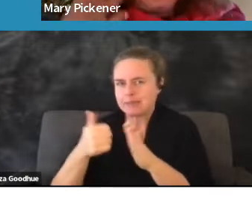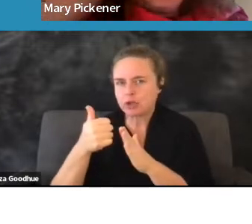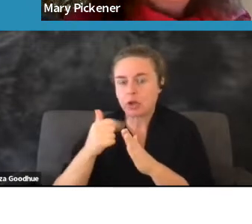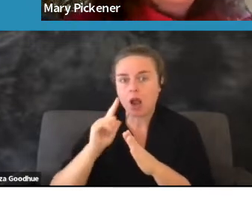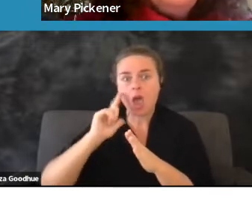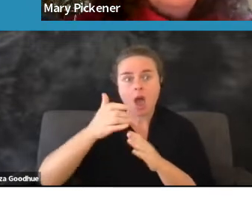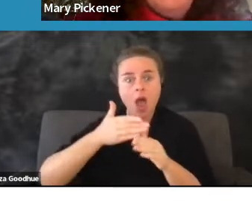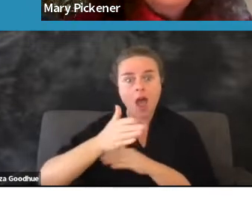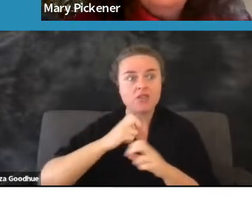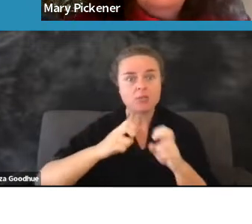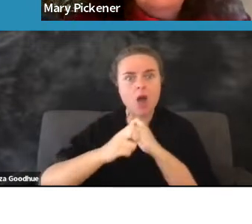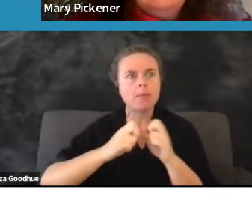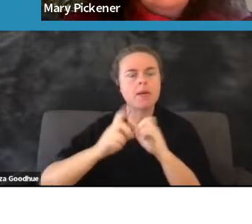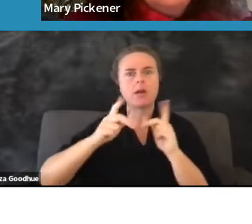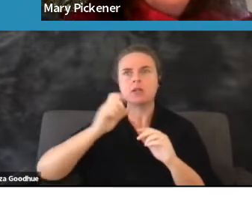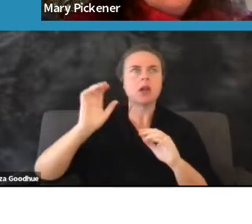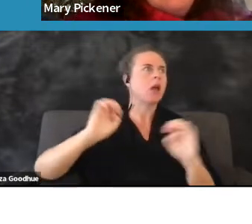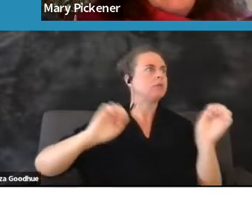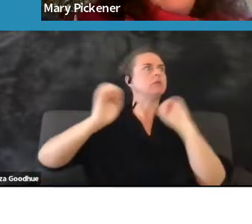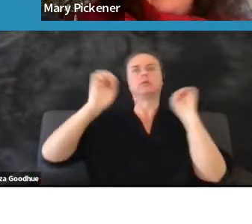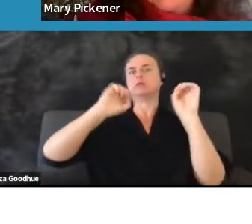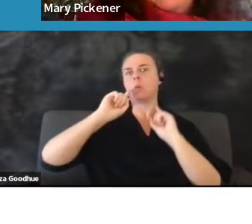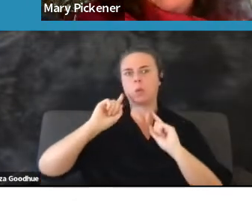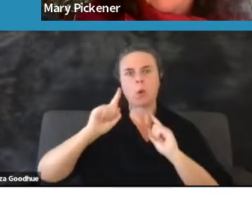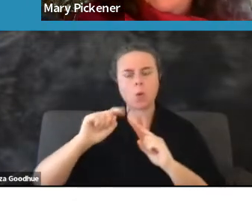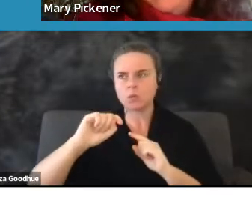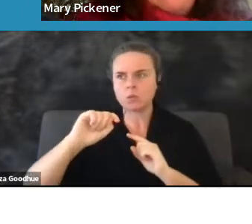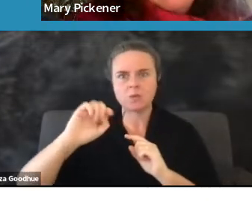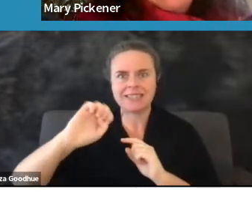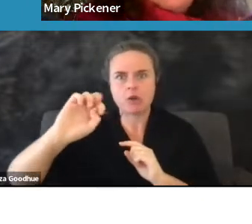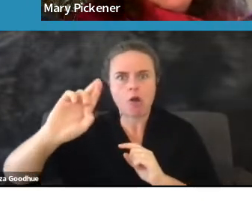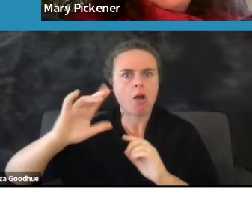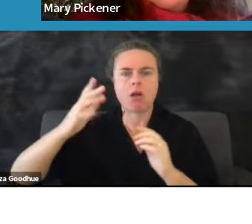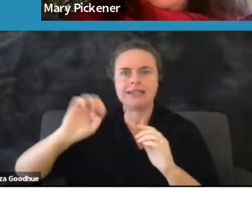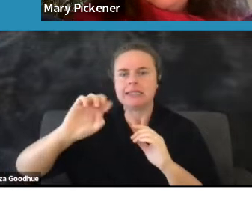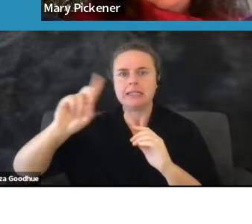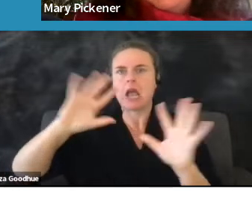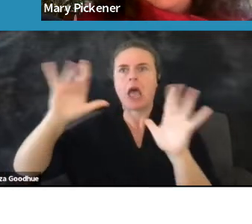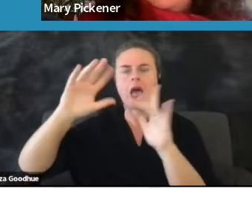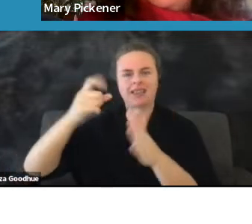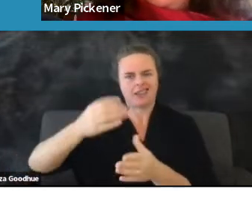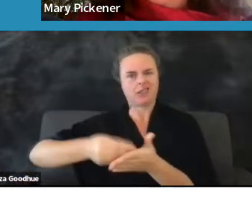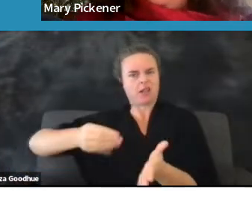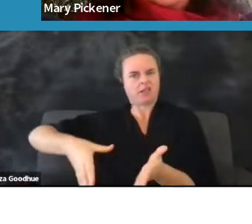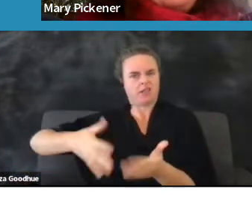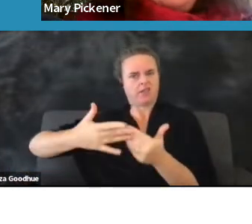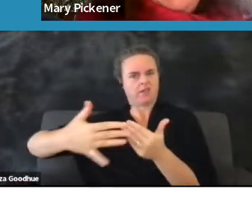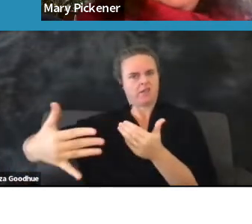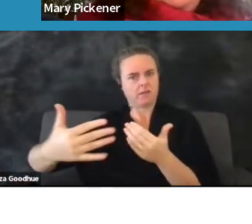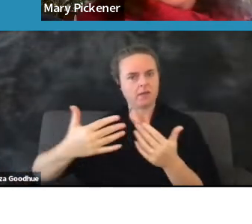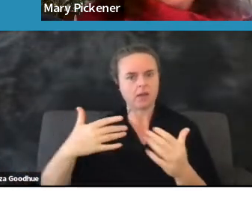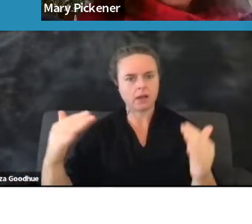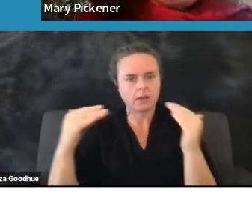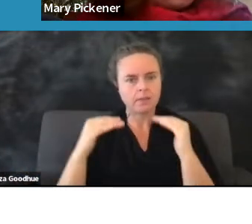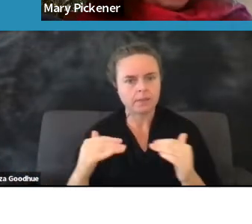the emergency department and beyond. And then broadening our understanding of behaviors and experiences that lead to chronic disease and the role that they play.